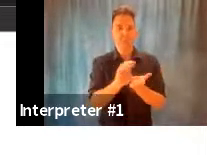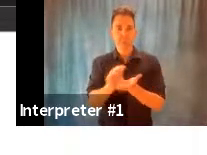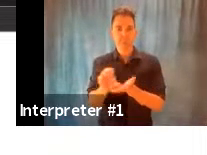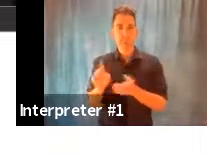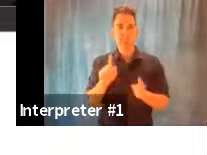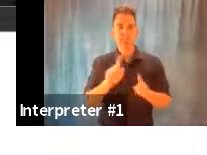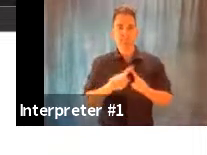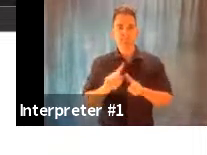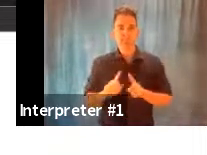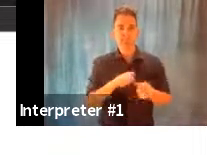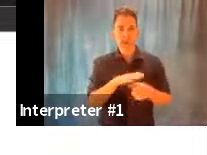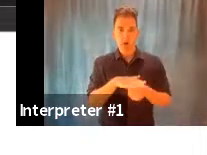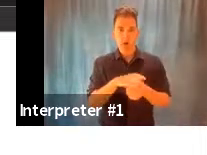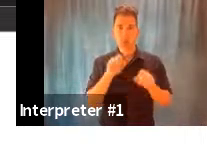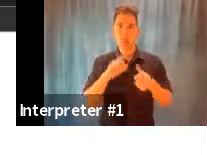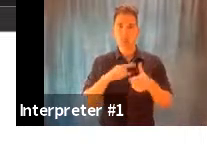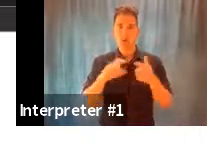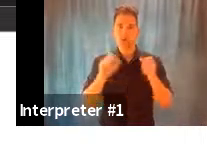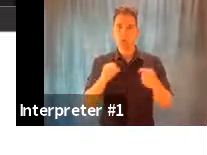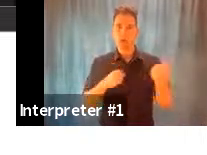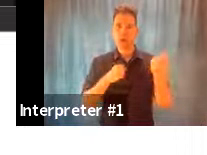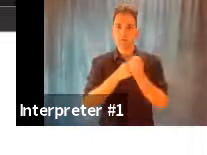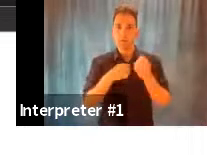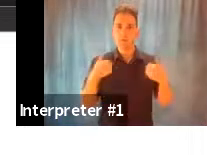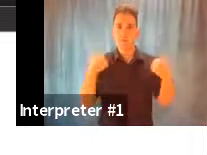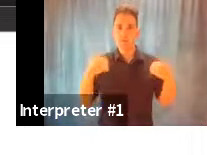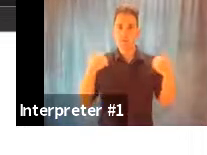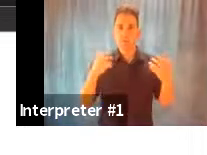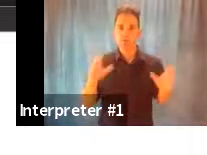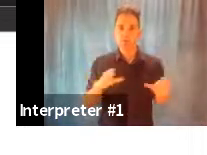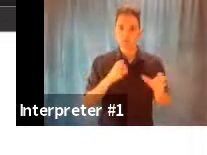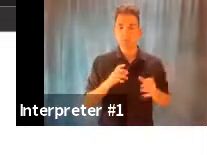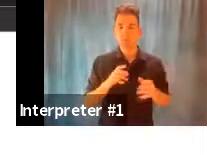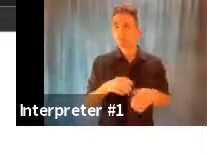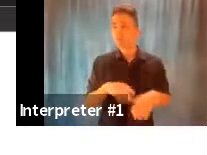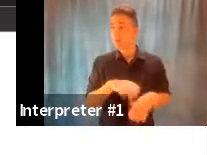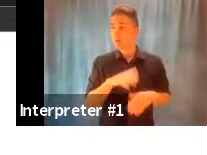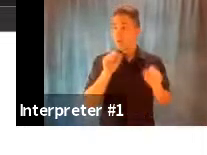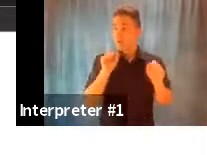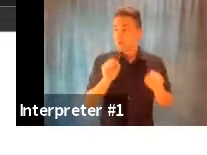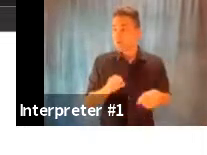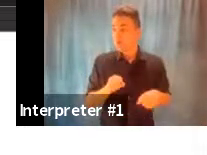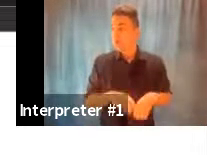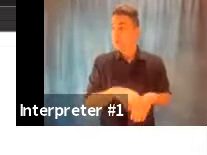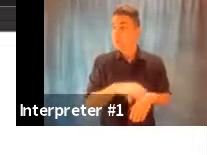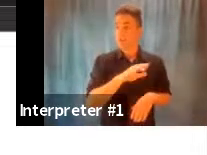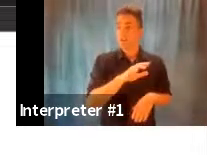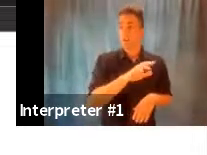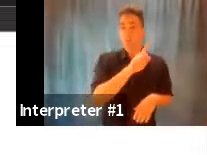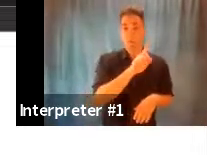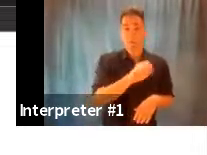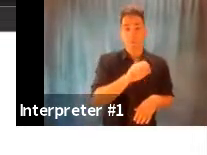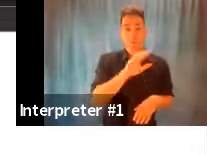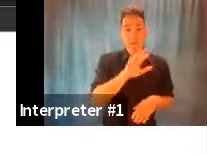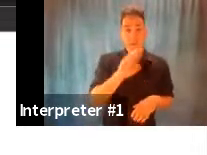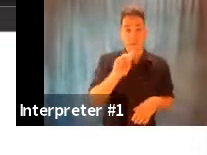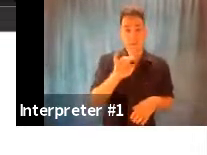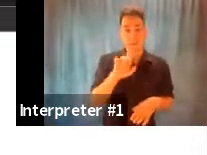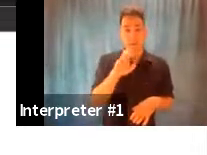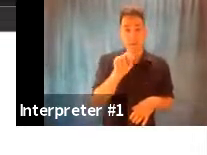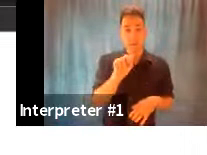youth programming, ranging from $1.5 million for summer youth jobs